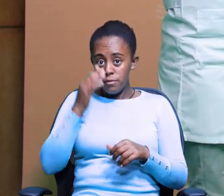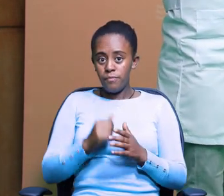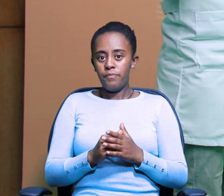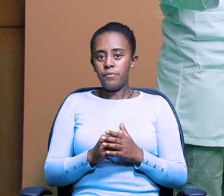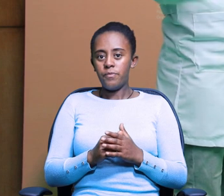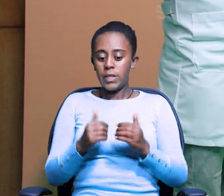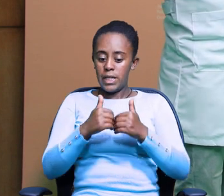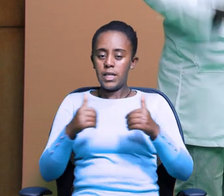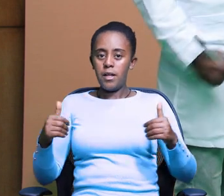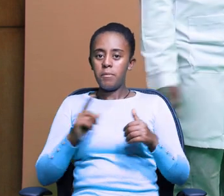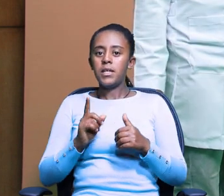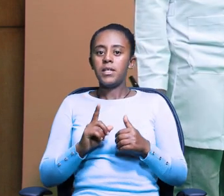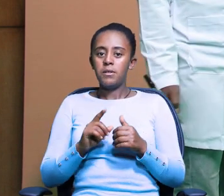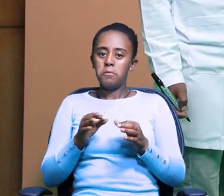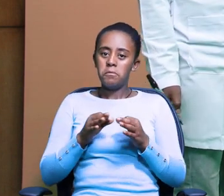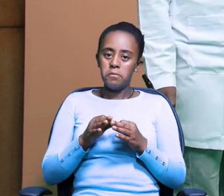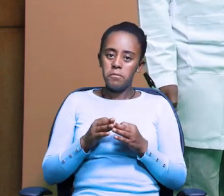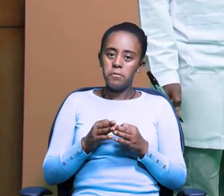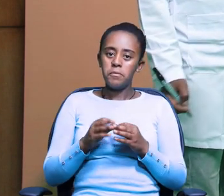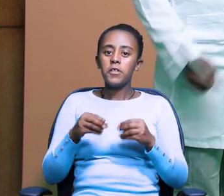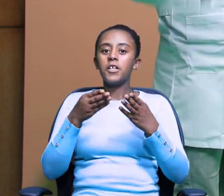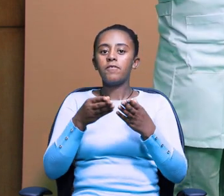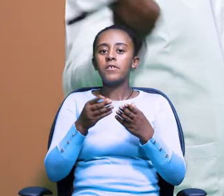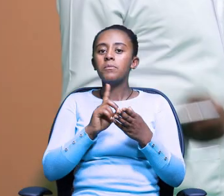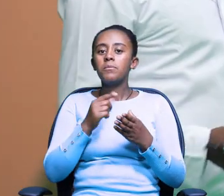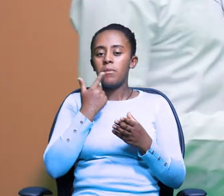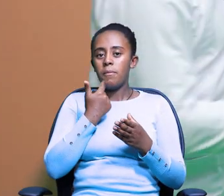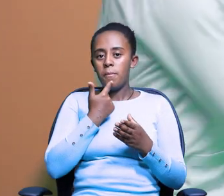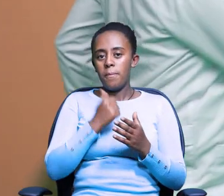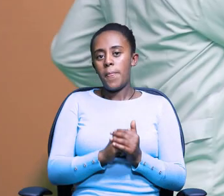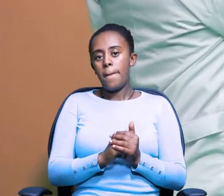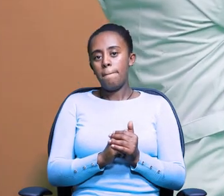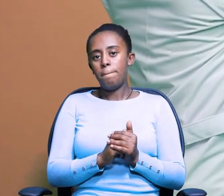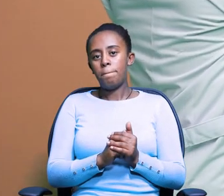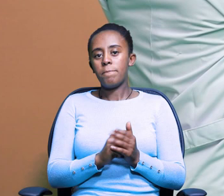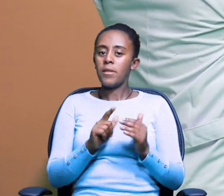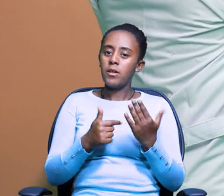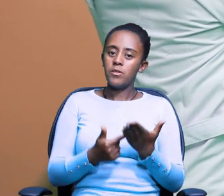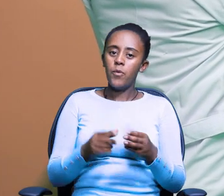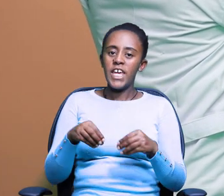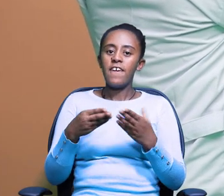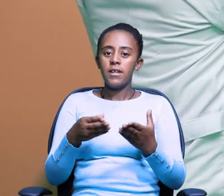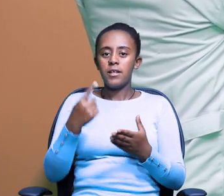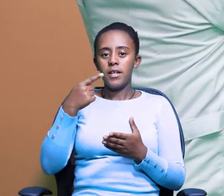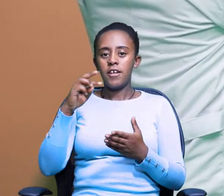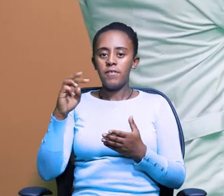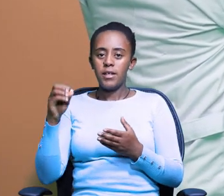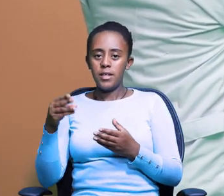to determine what is given. We should have to determine what is given. So,